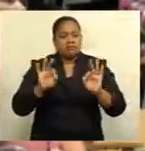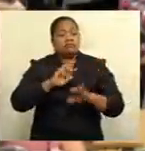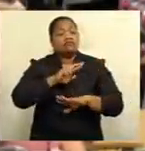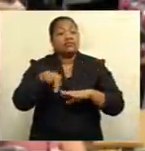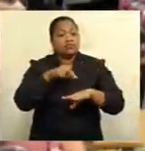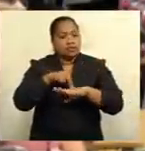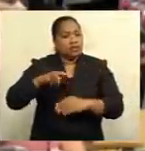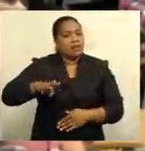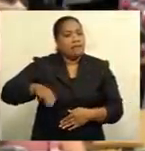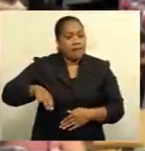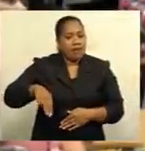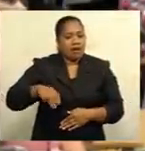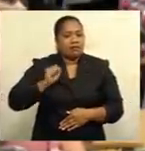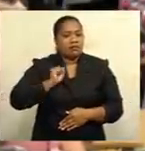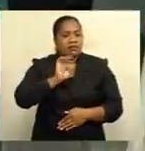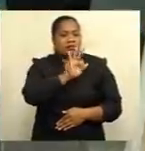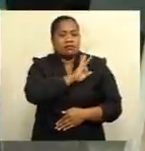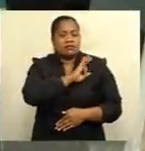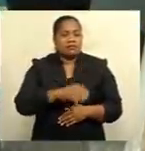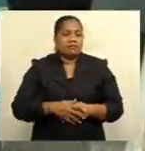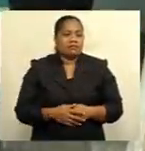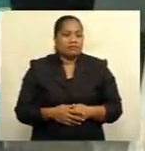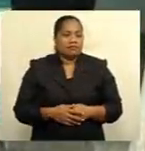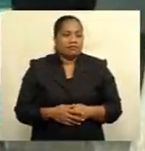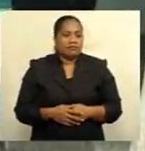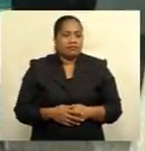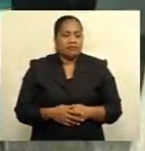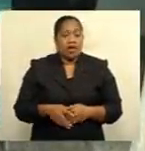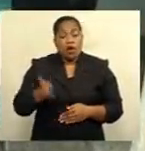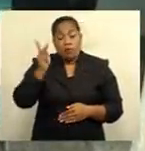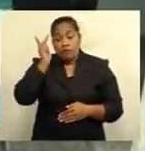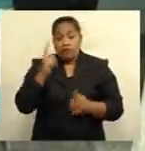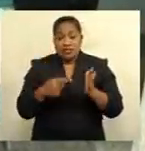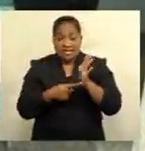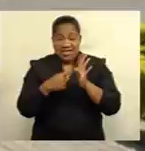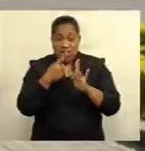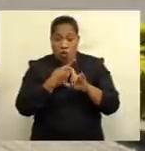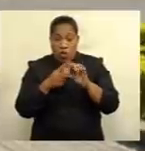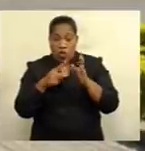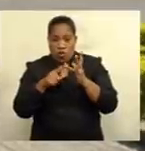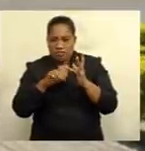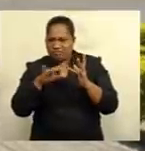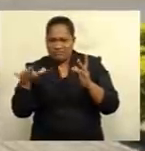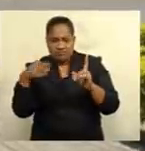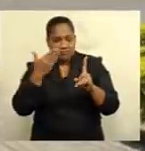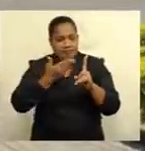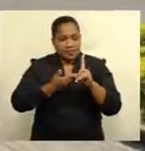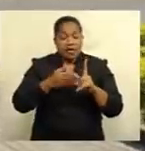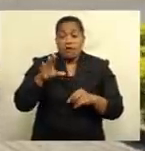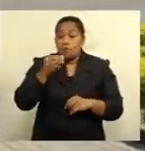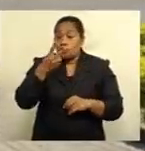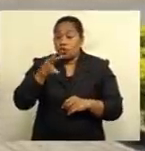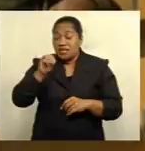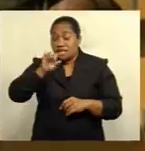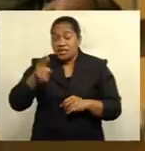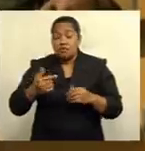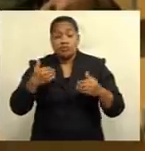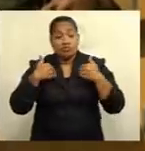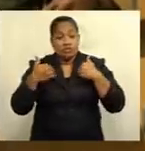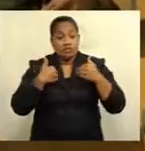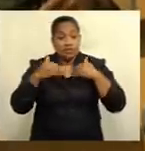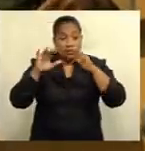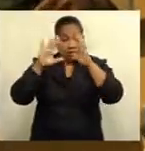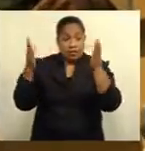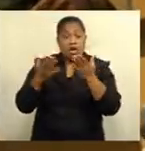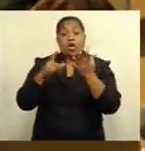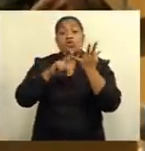Acting Deputy Vice-Chancellor Education, Professor Chito Vanualailai, says based on 20,000 universities globally, the USP